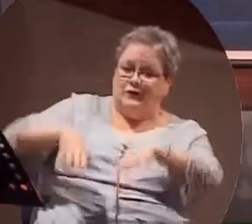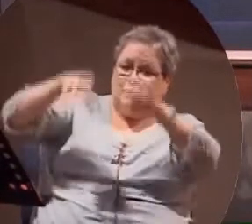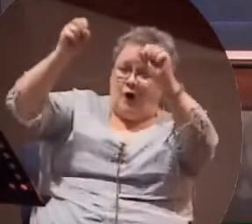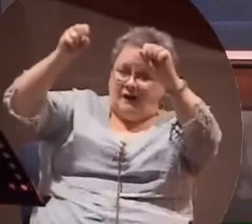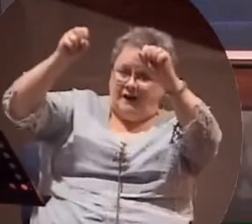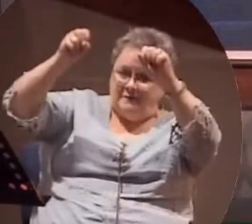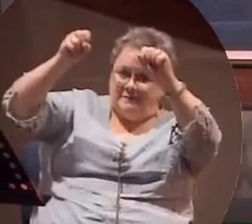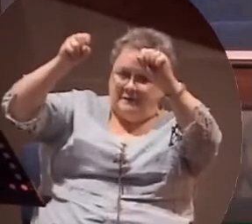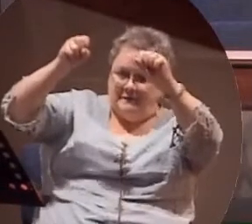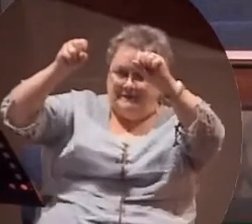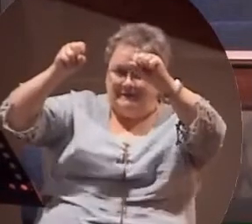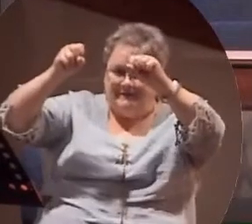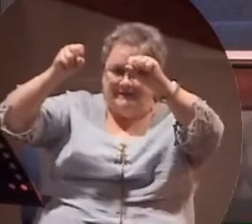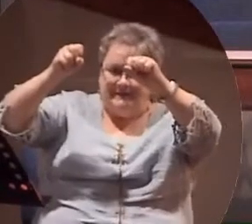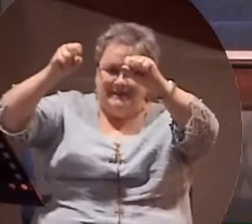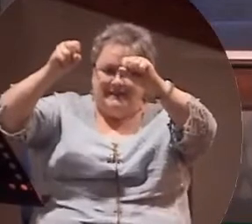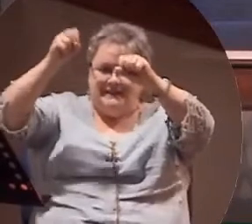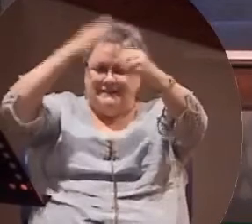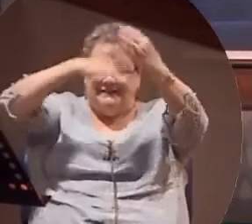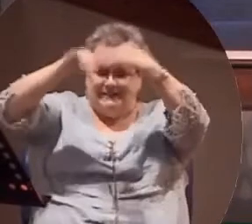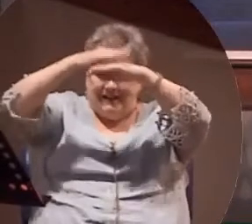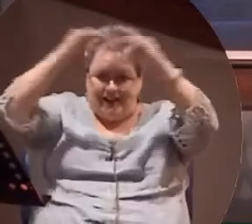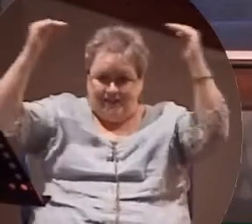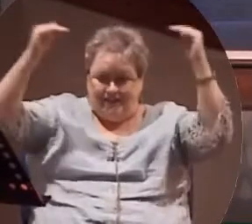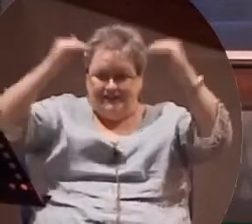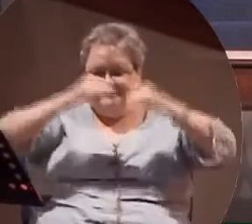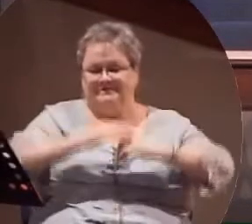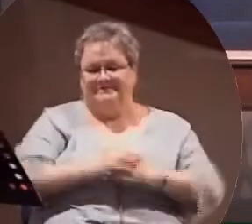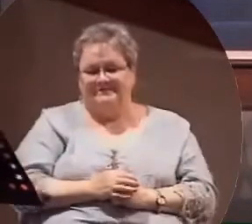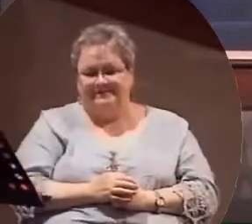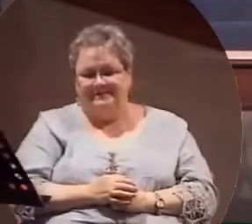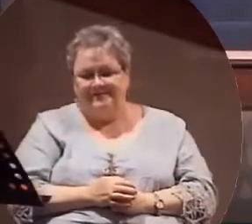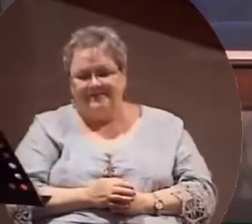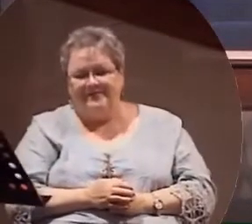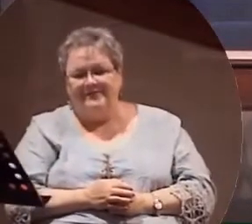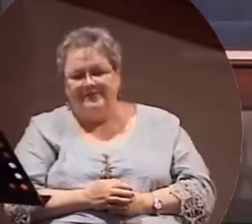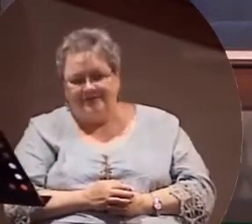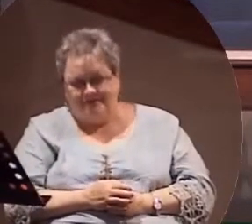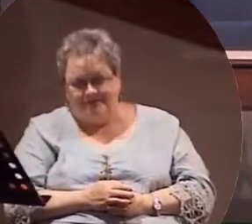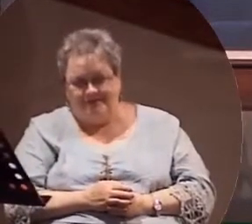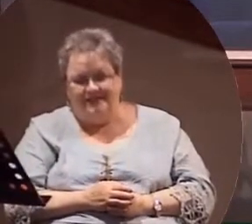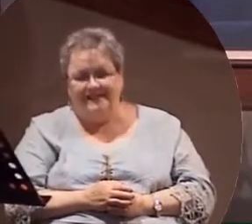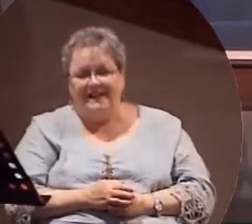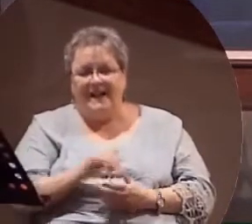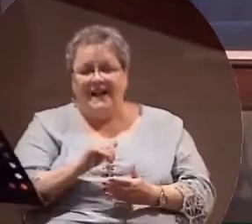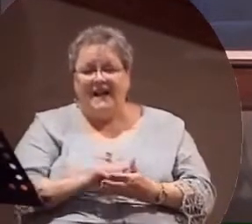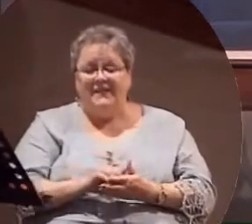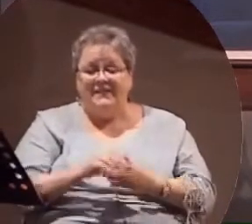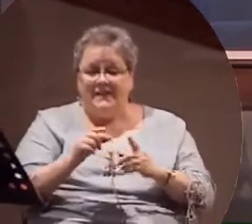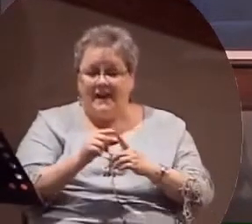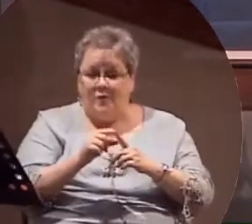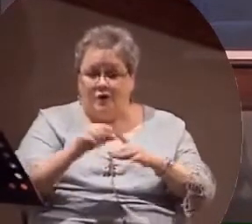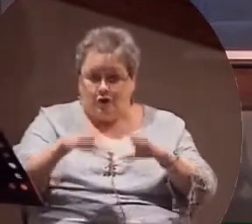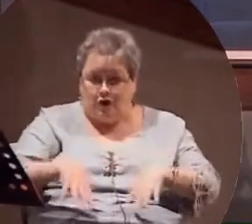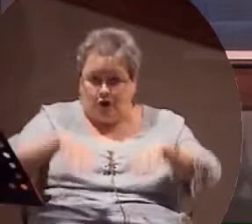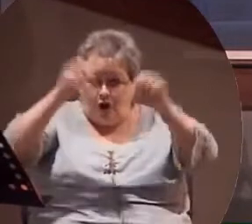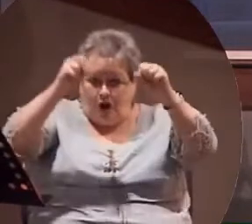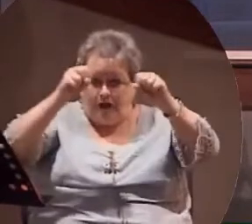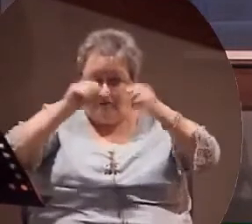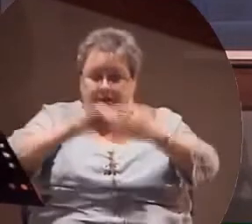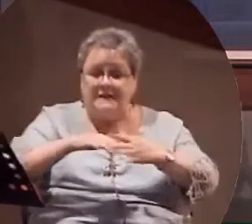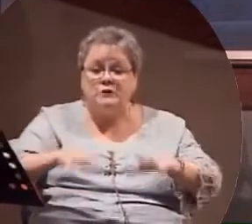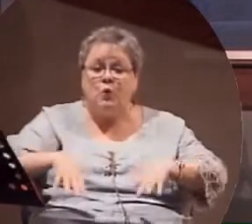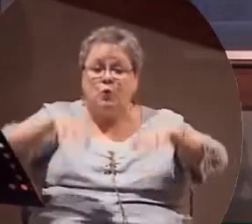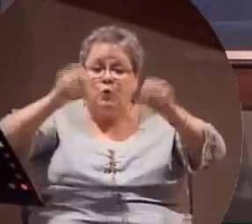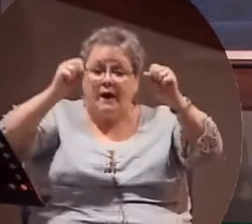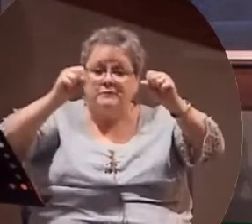was caught up to the third heaven. That phrase, caught up, that's the word rapture. I can read that verse like